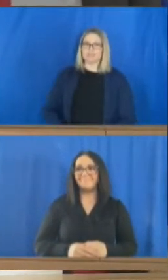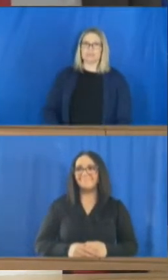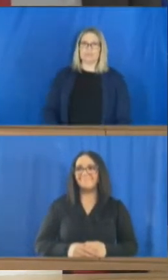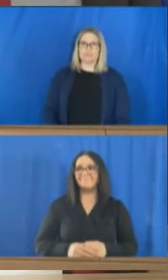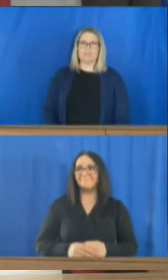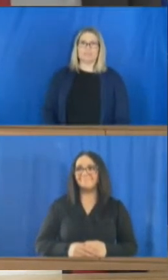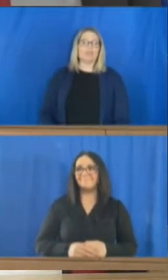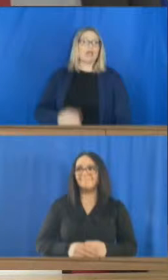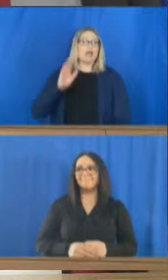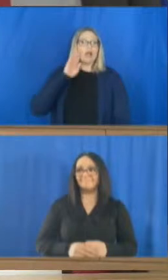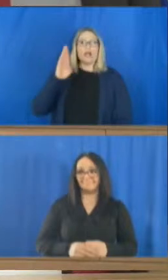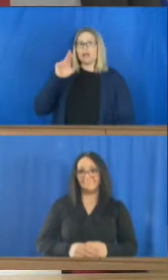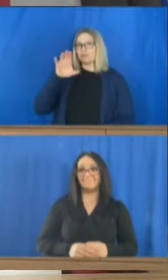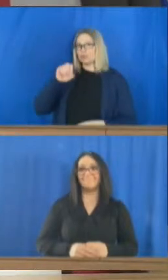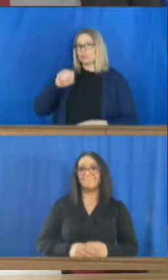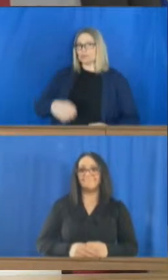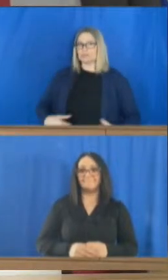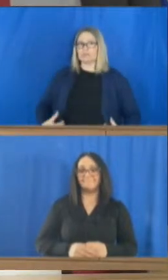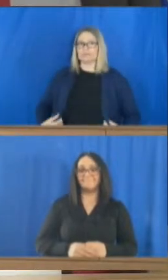you talked about